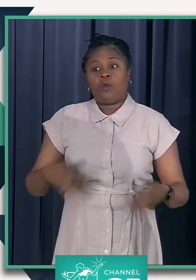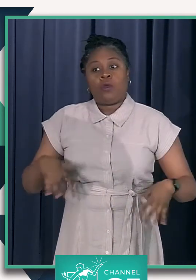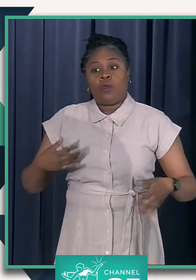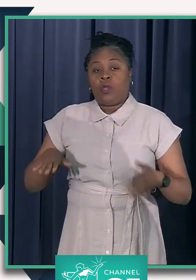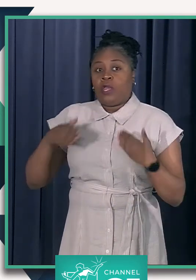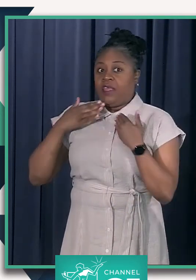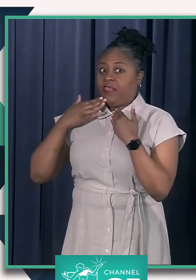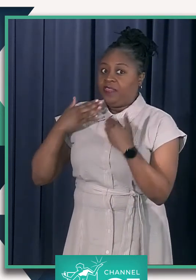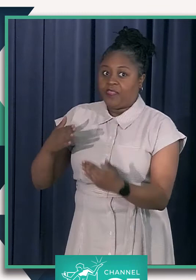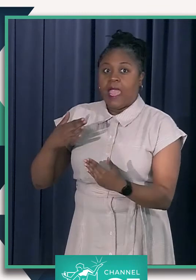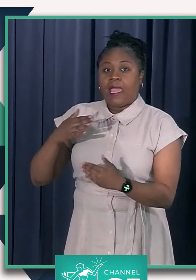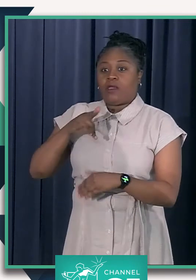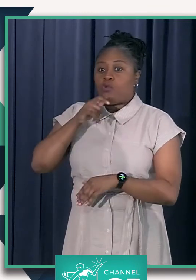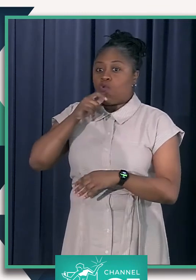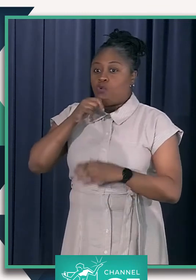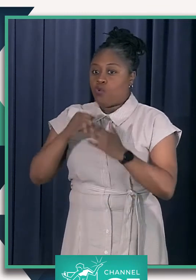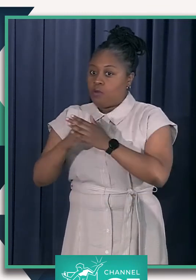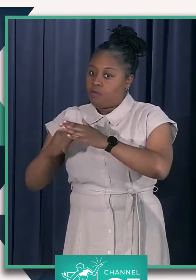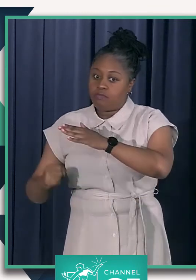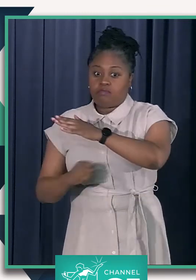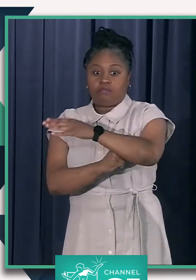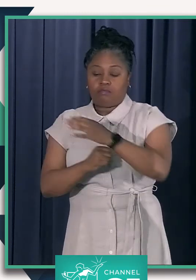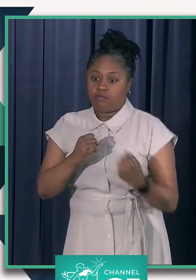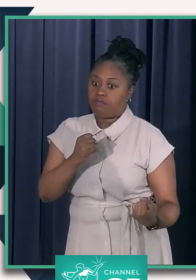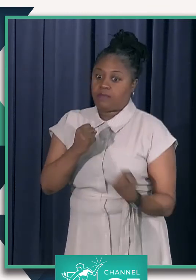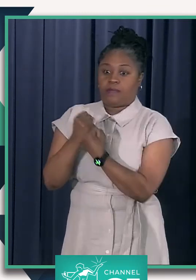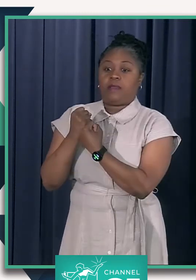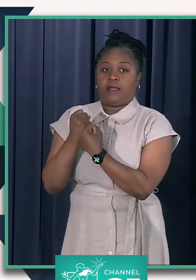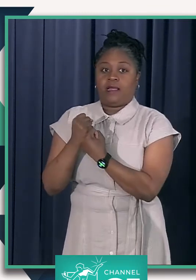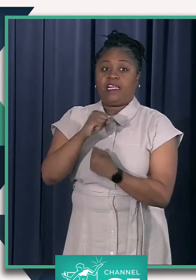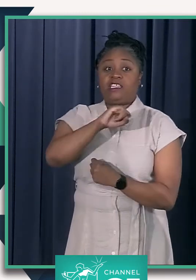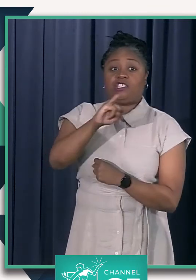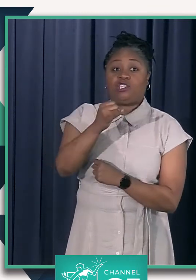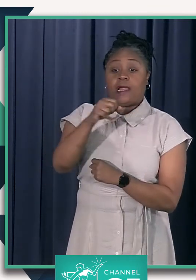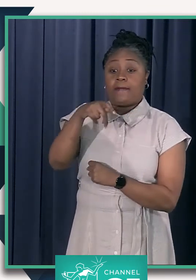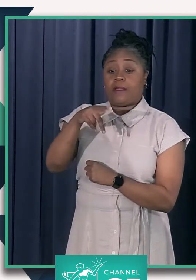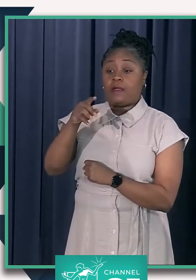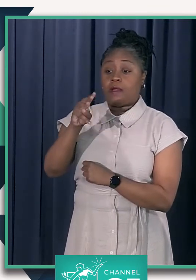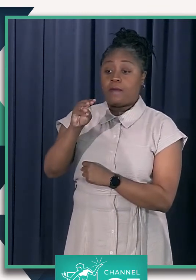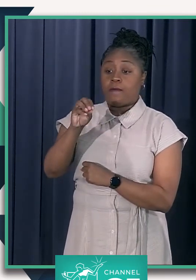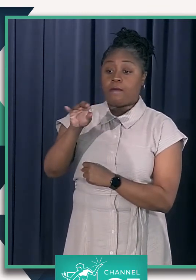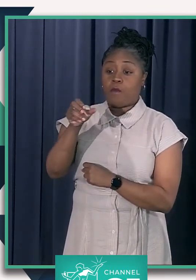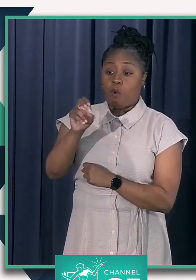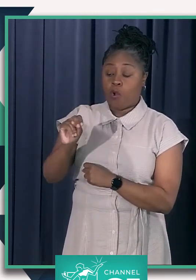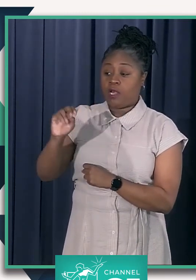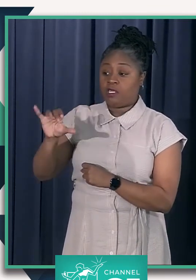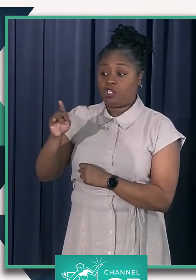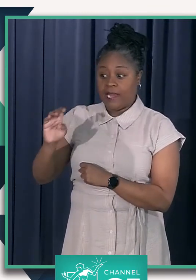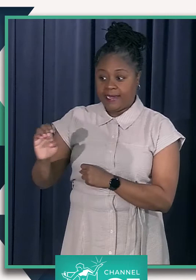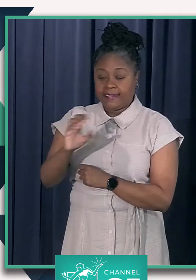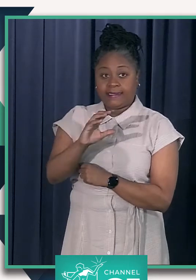tenants in Kresge and Jpmorgan Chase, we're well underway. But we still have more funds to raise, and